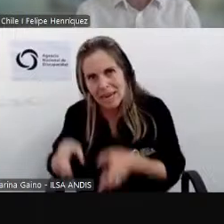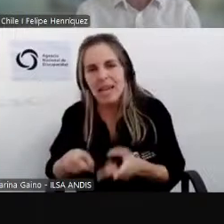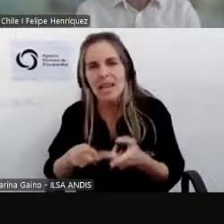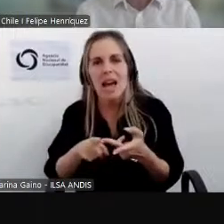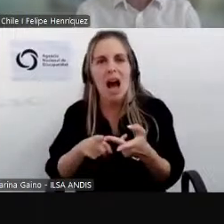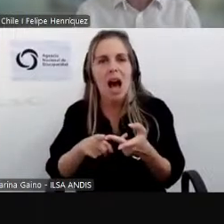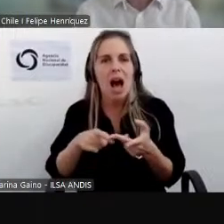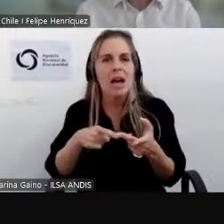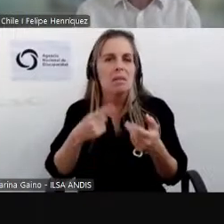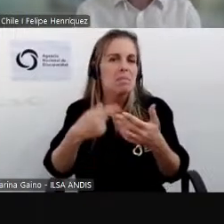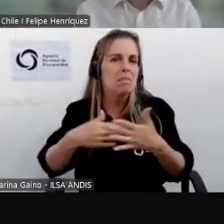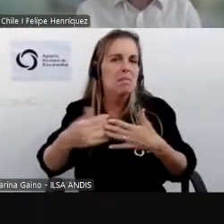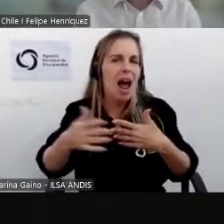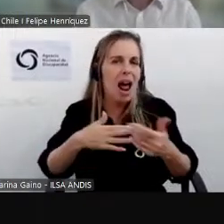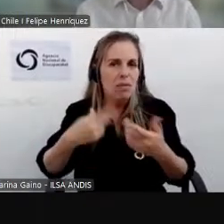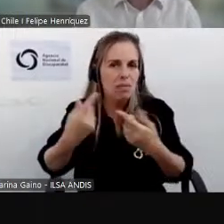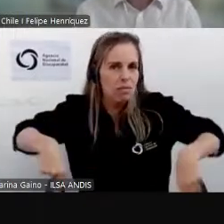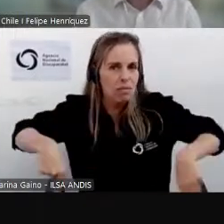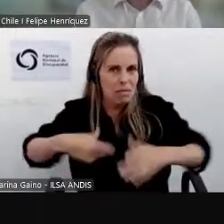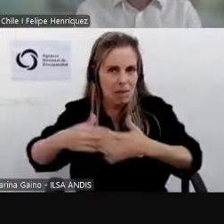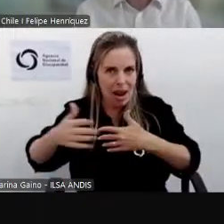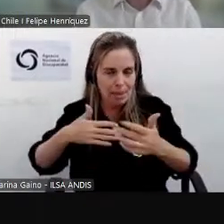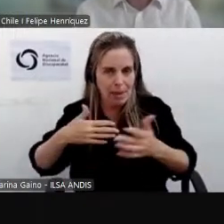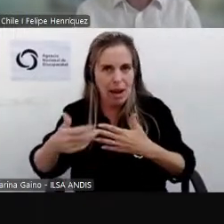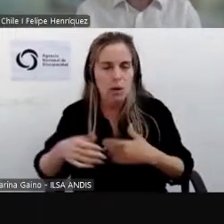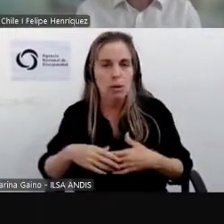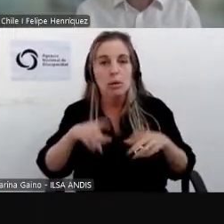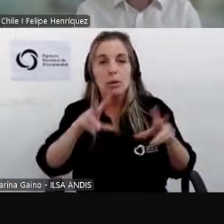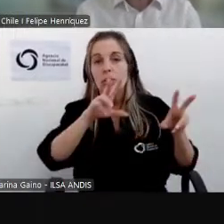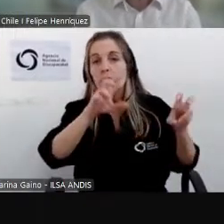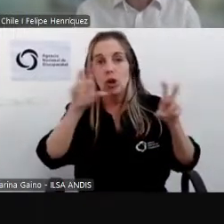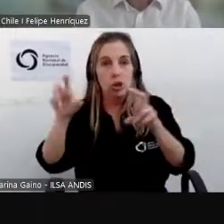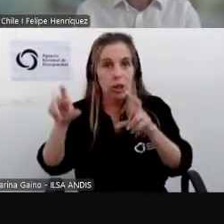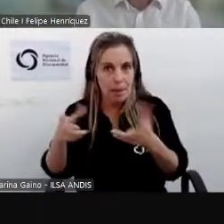verse upon are mining and manufacturing industry.